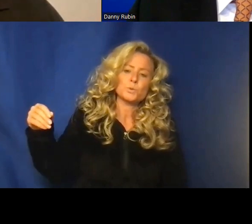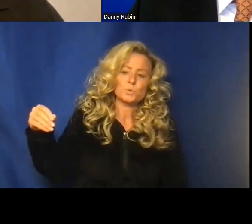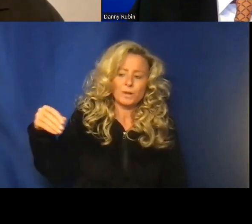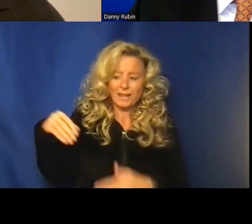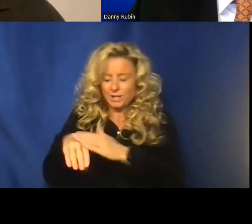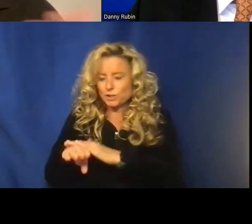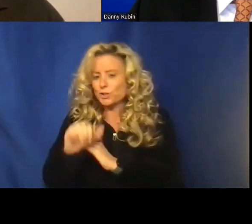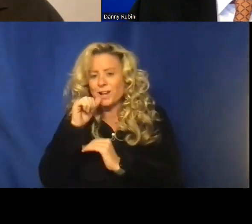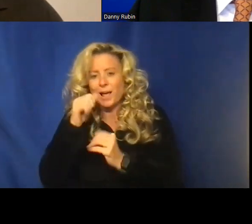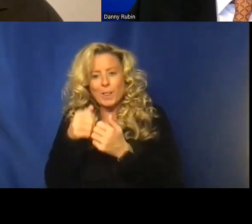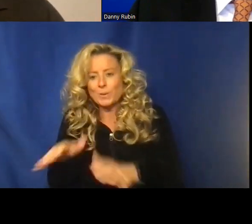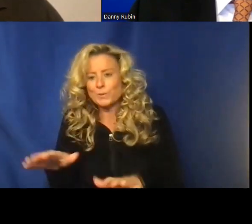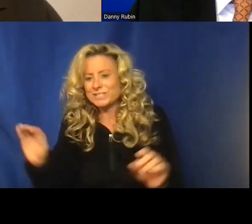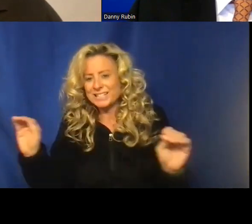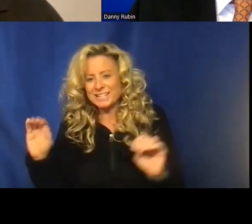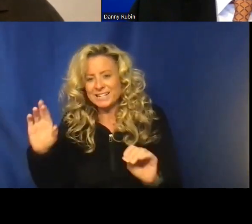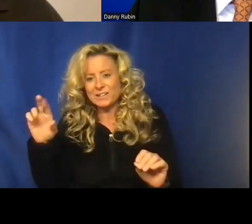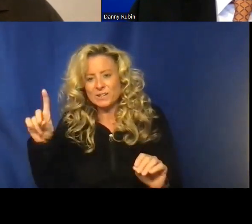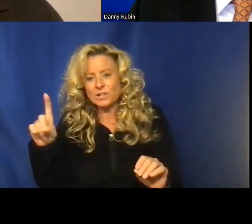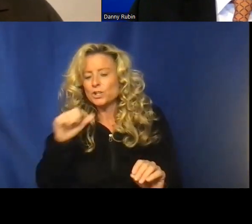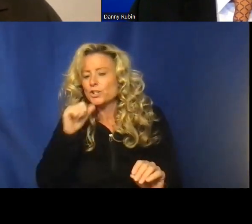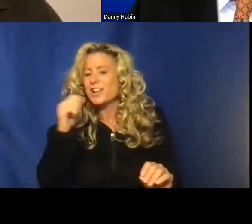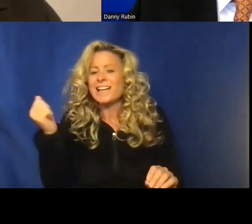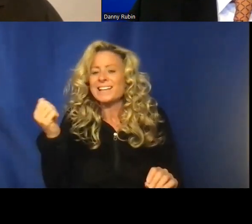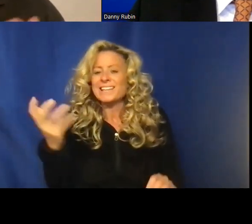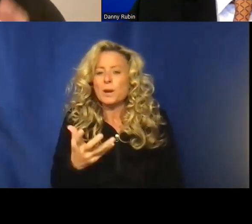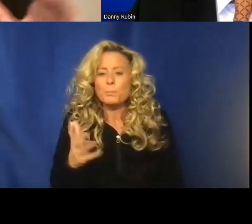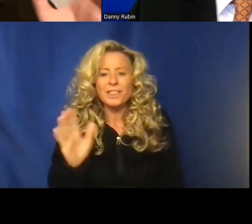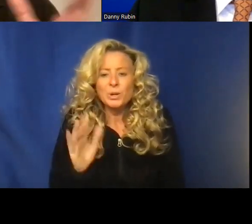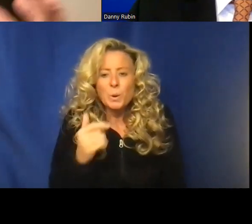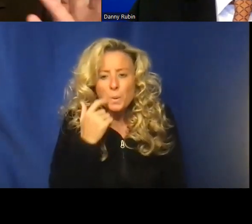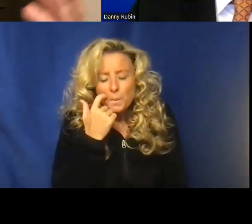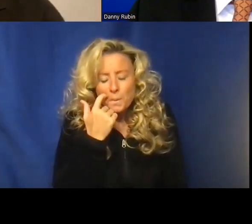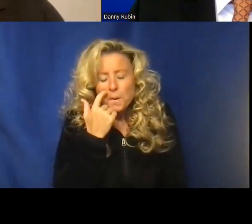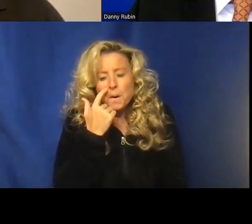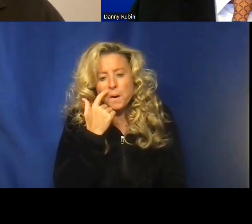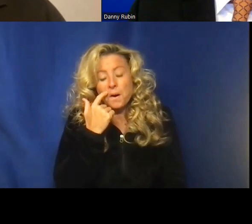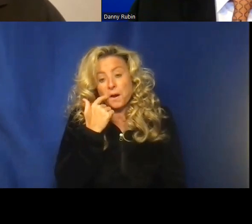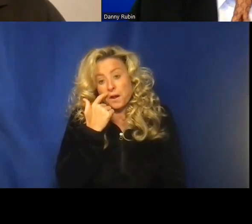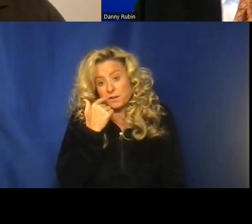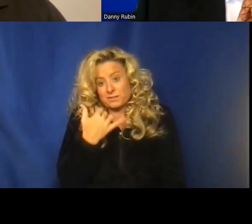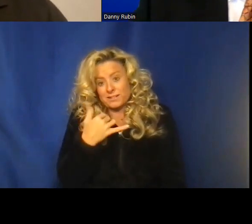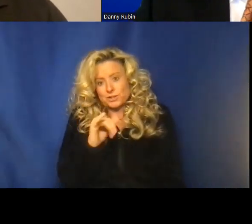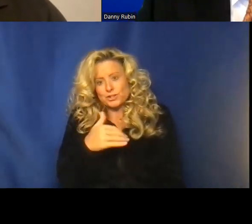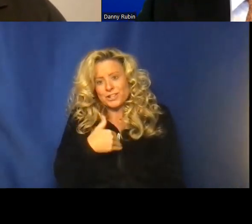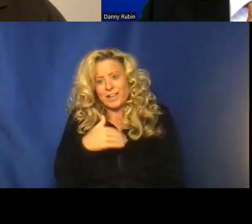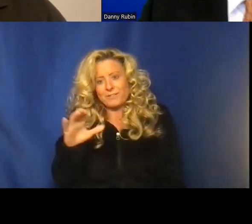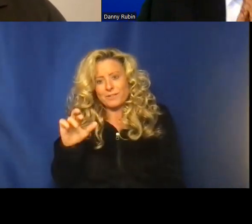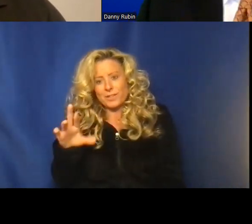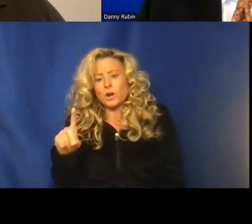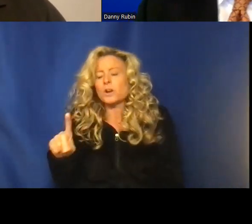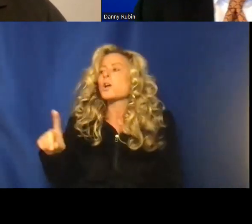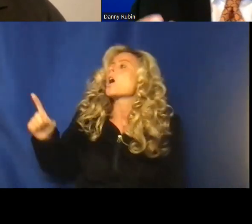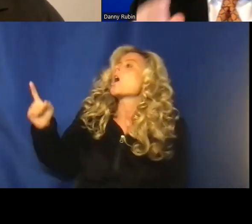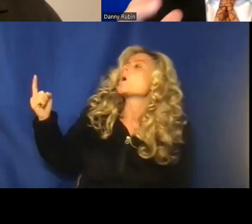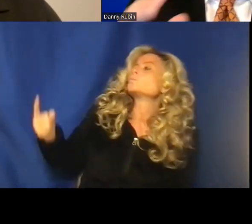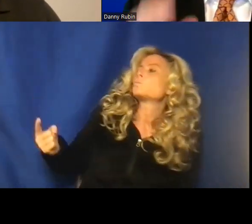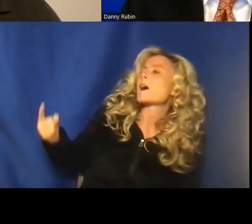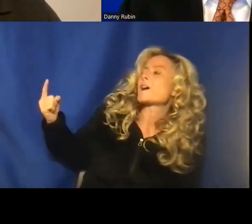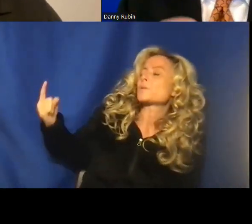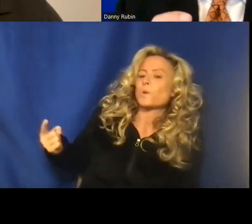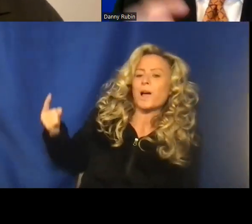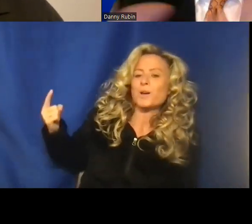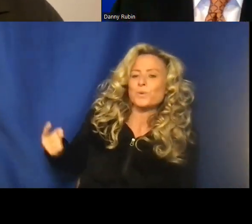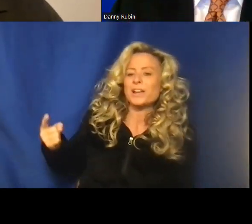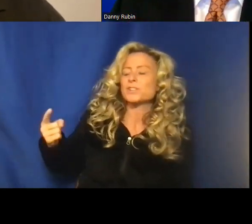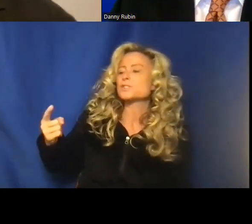anything by entering. So you're not actually like gambling in any way because you still Okay. own the card, right? Right. So right, even if your